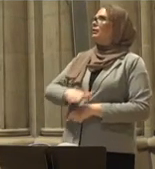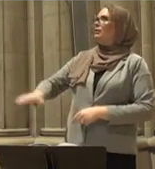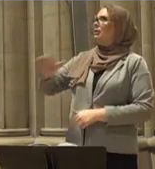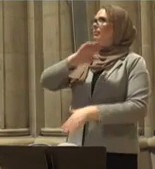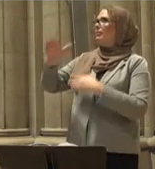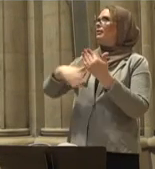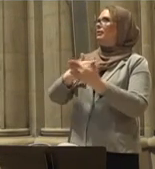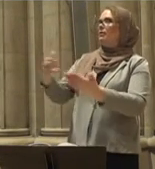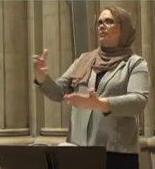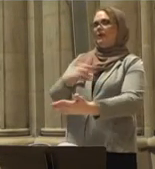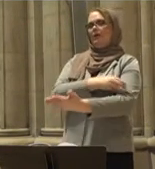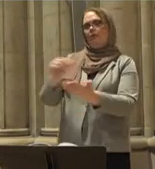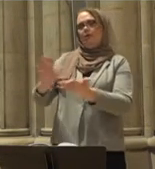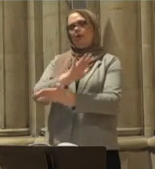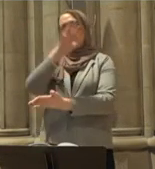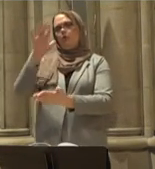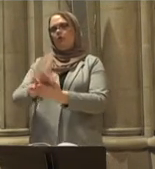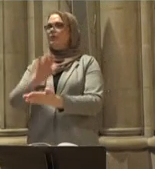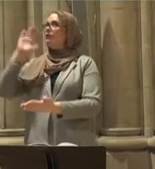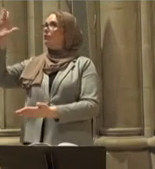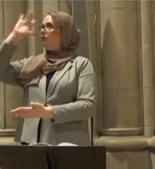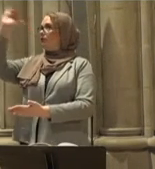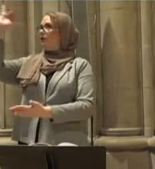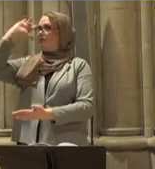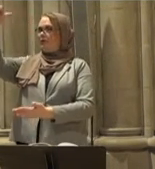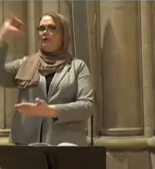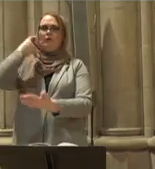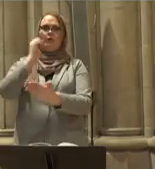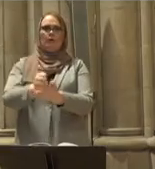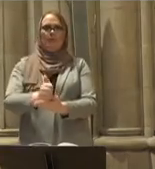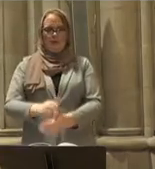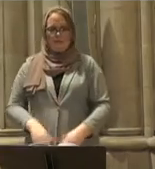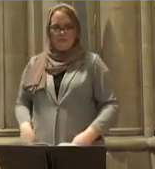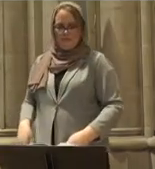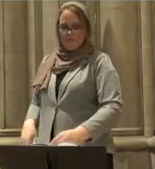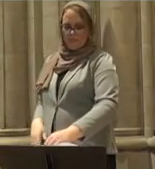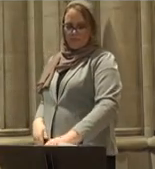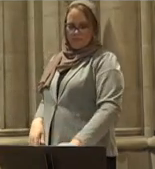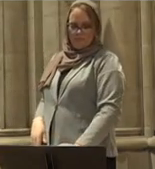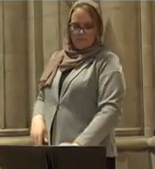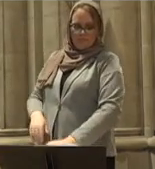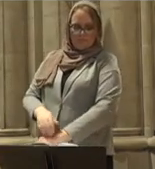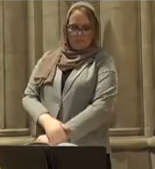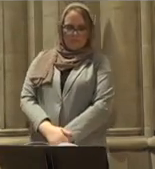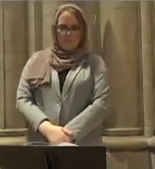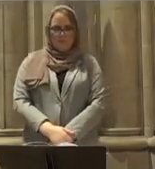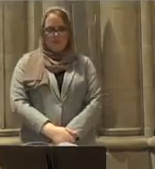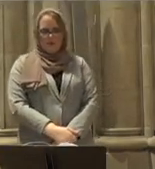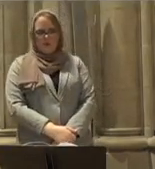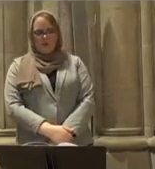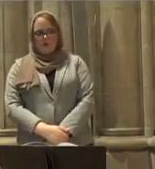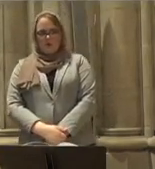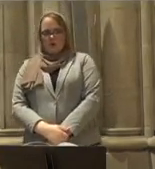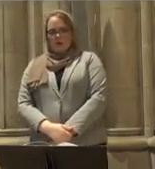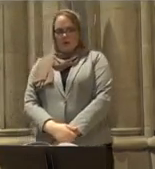the power, and the glory, forever and ever. Amen.